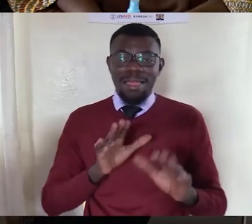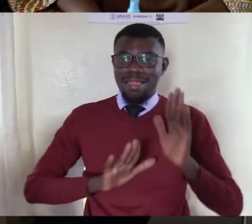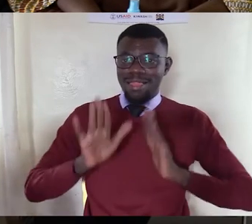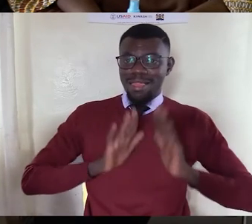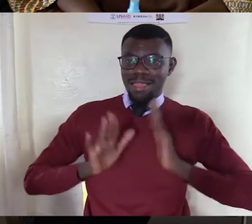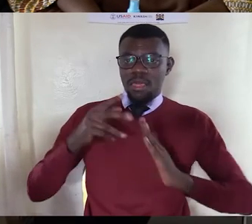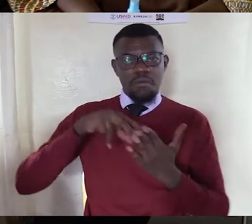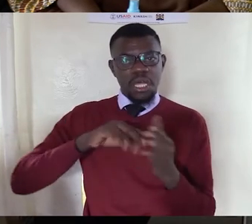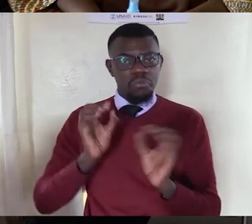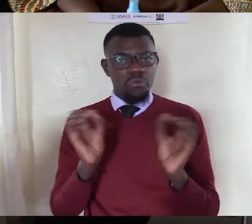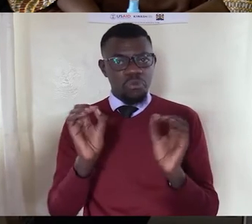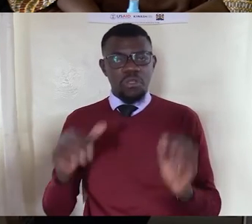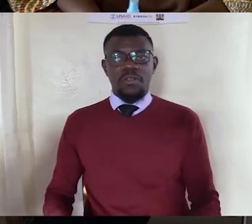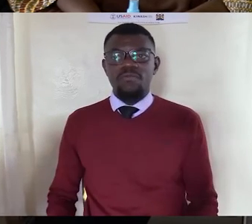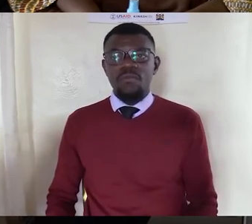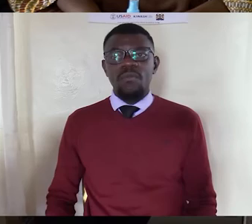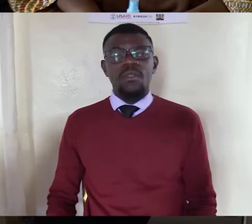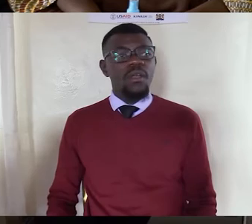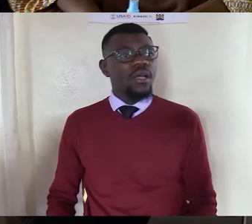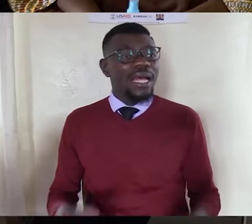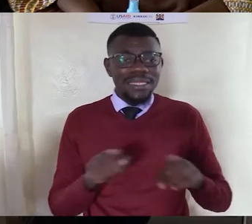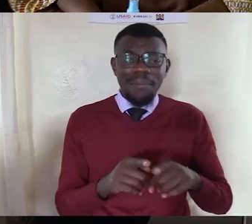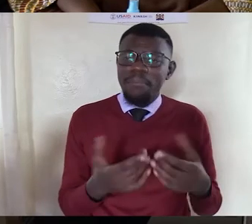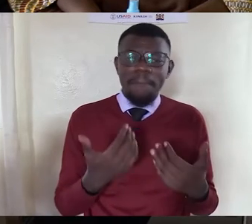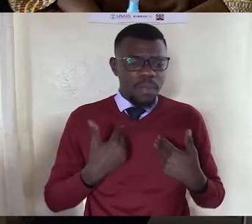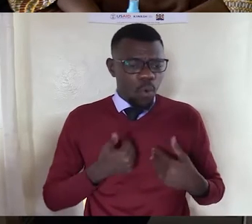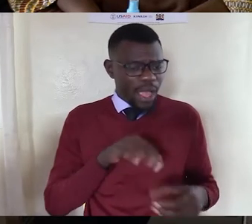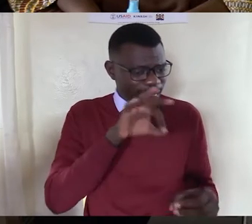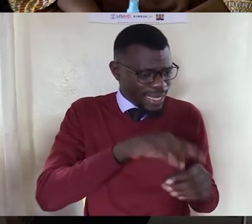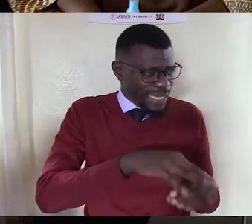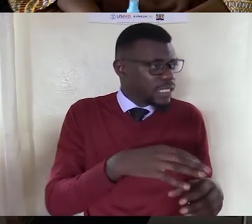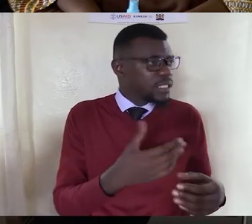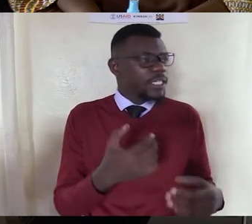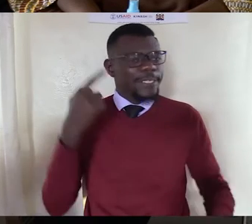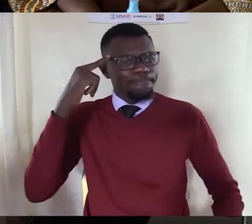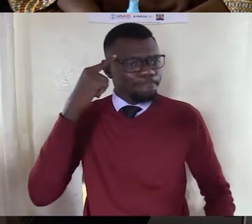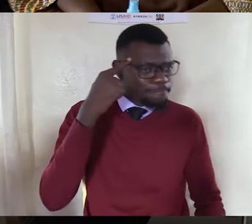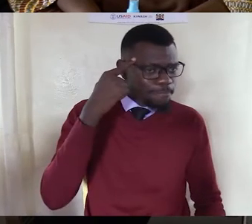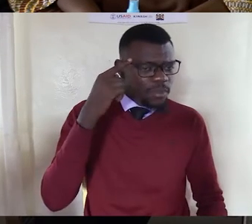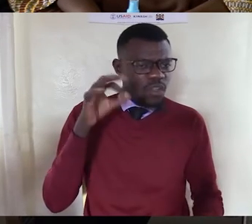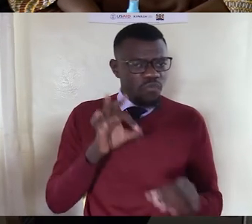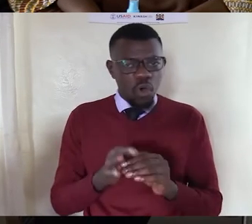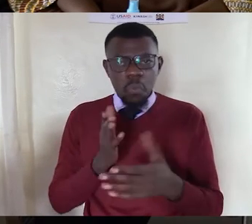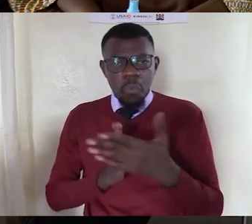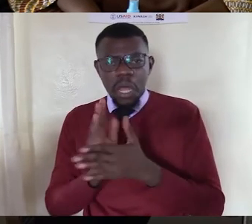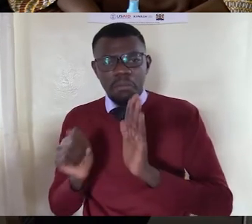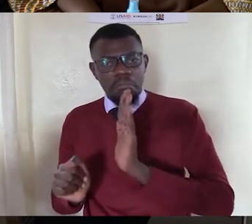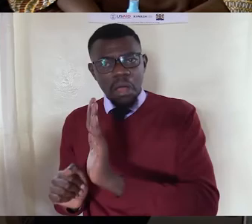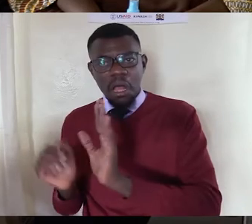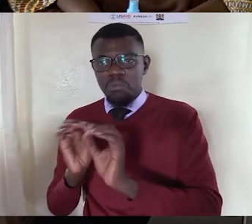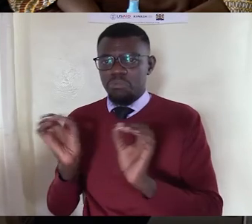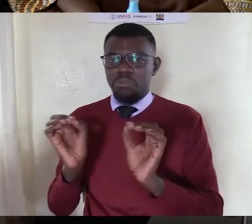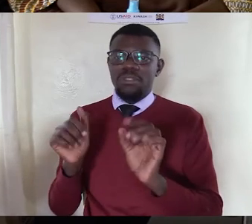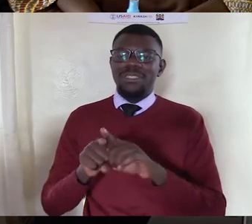have seen it being used to intimidate the elected not to try and vote in a certain way. You're already hearing the cases of